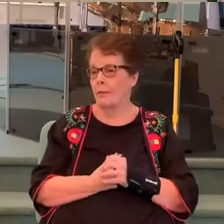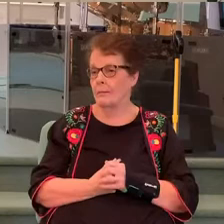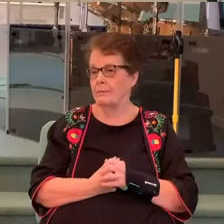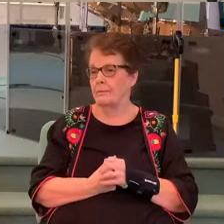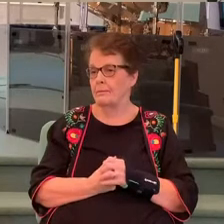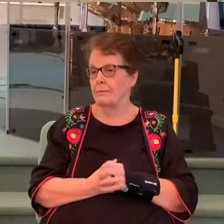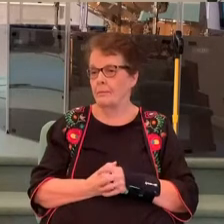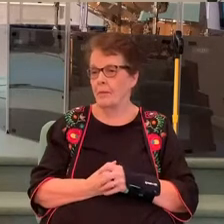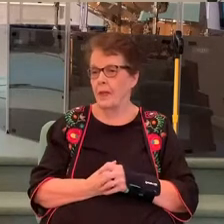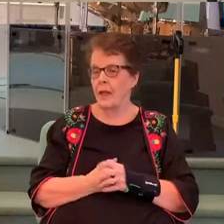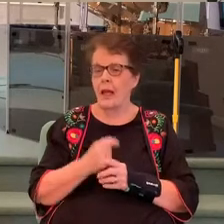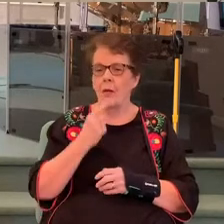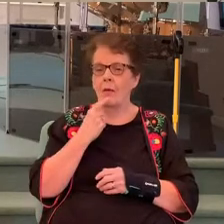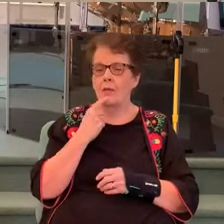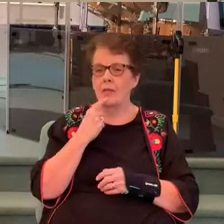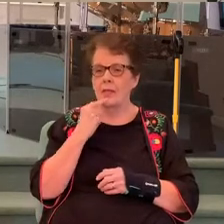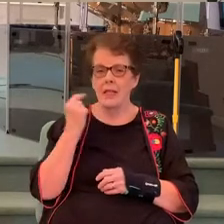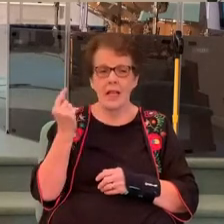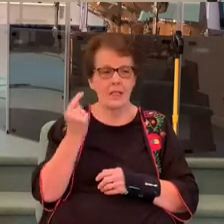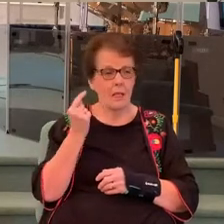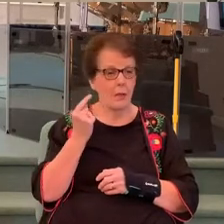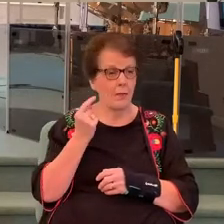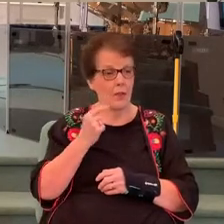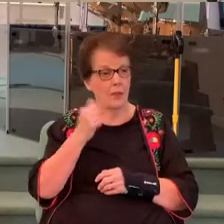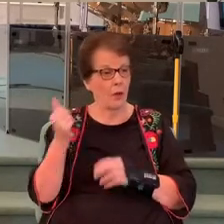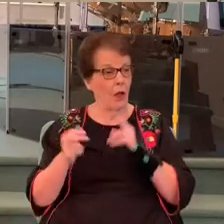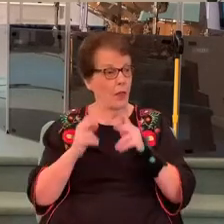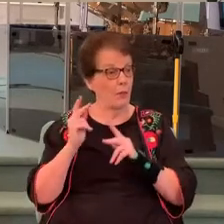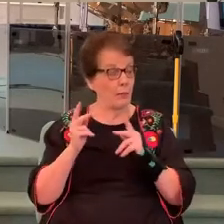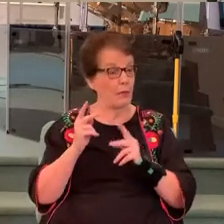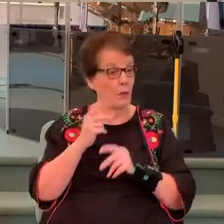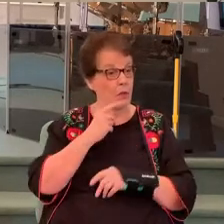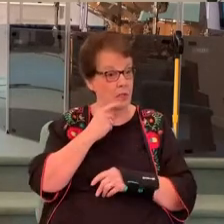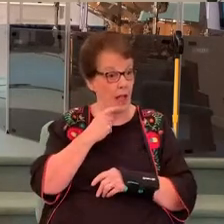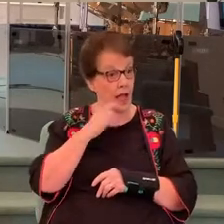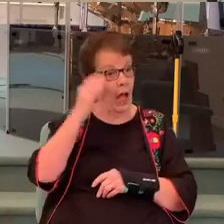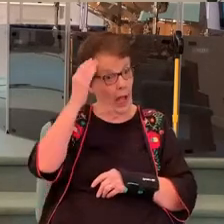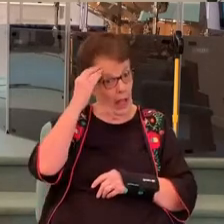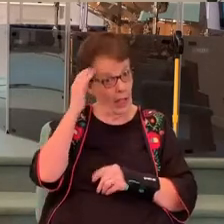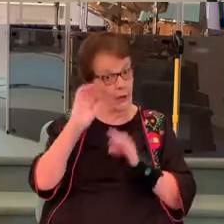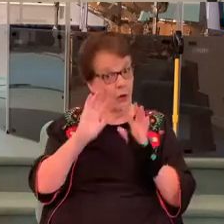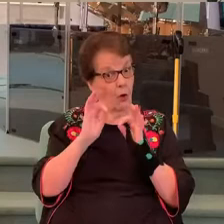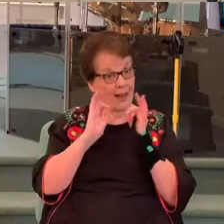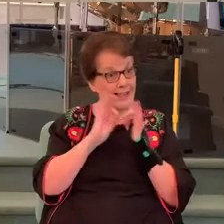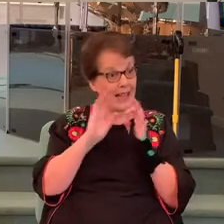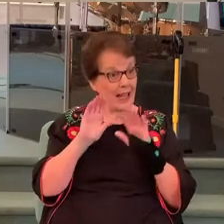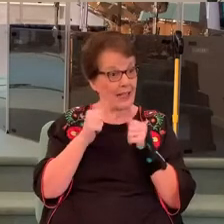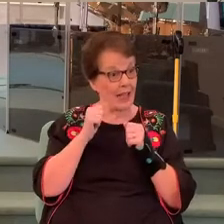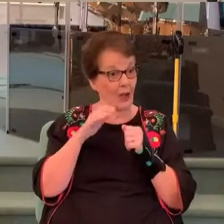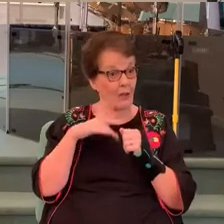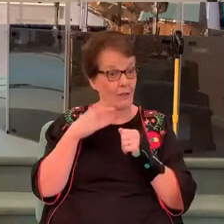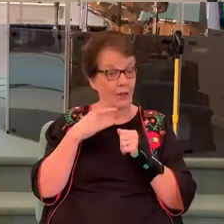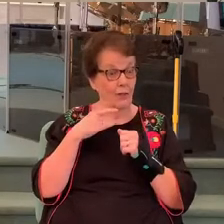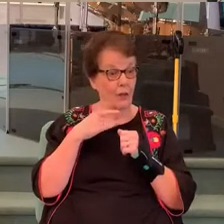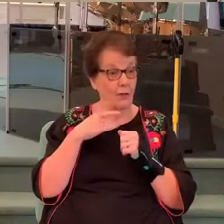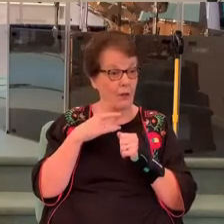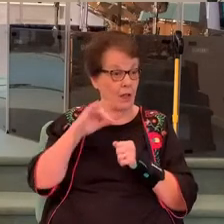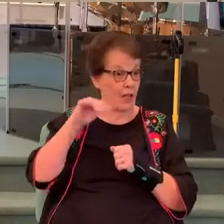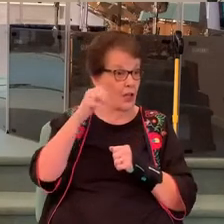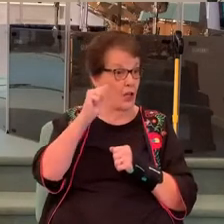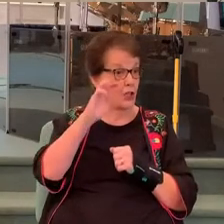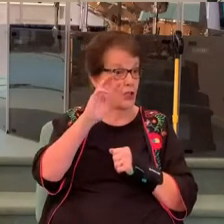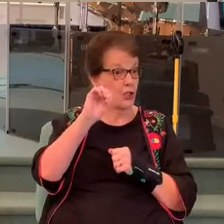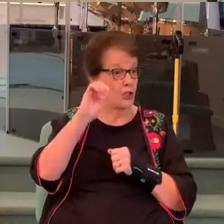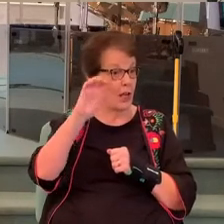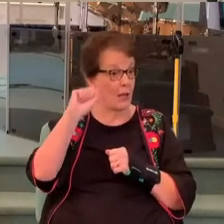somebody else can say, I know exactly how you feel. Well, what does James say? If you're suffering, do what? Pray.